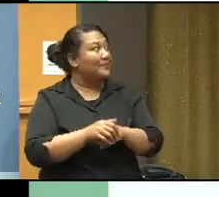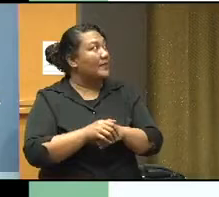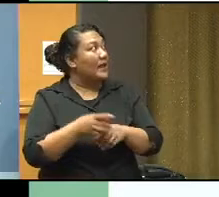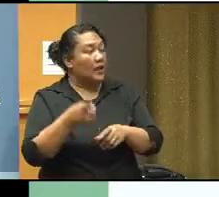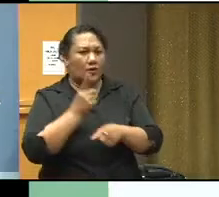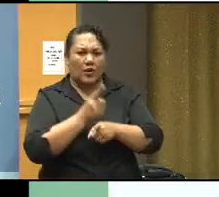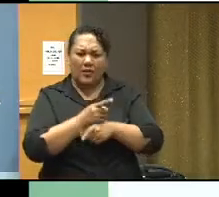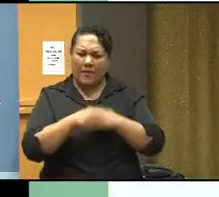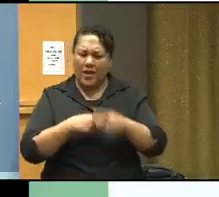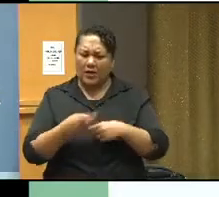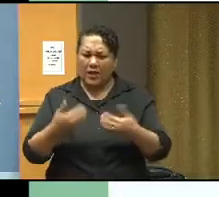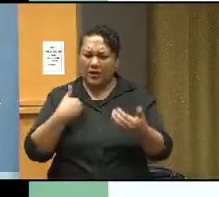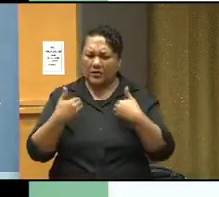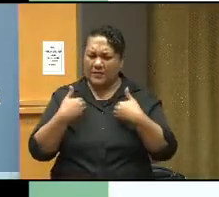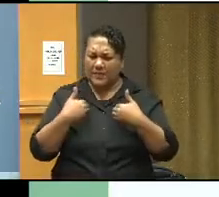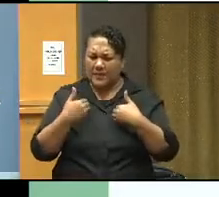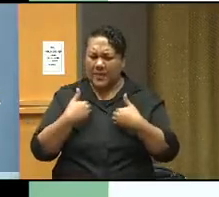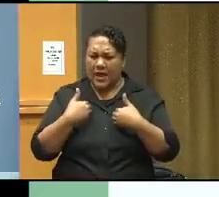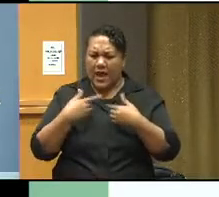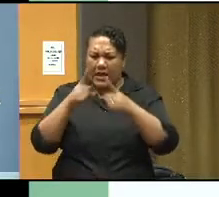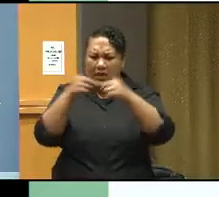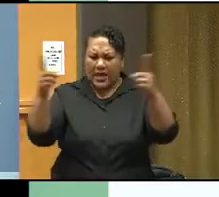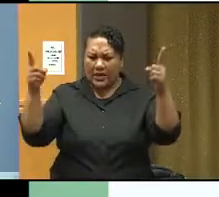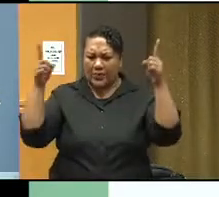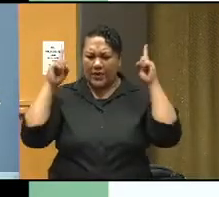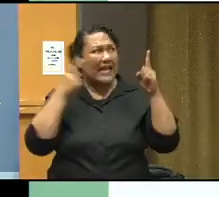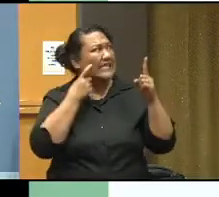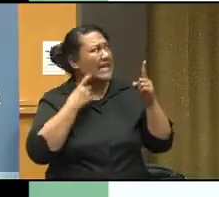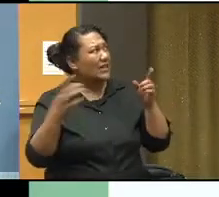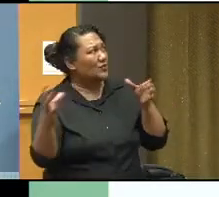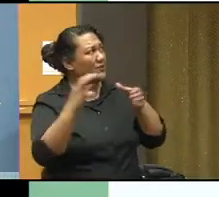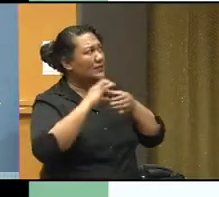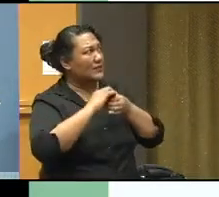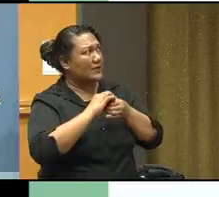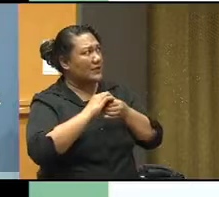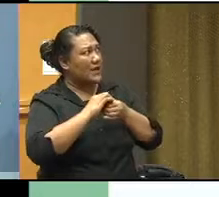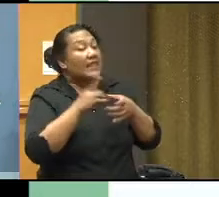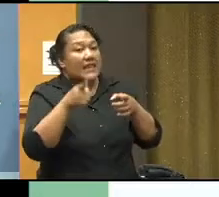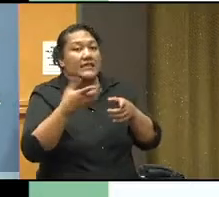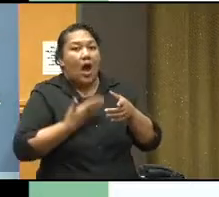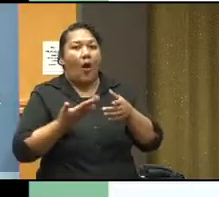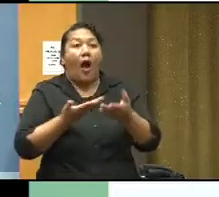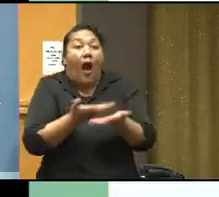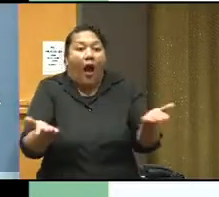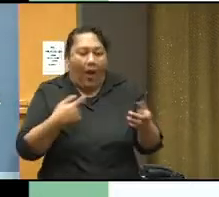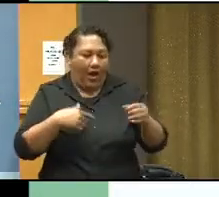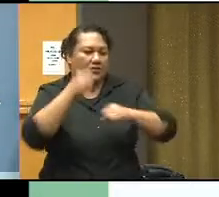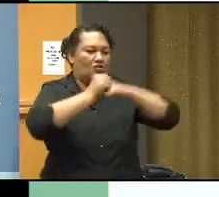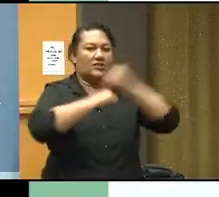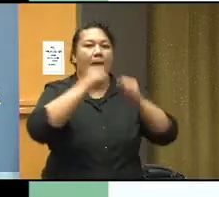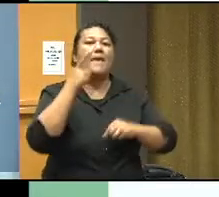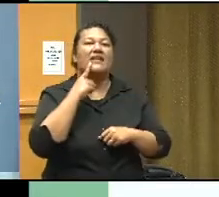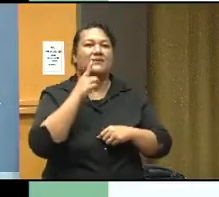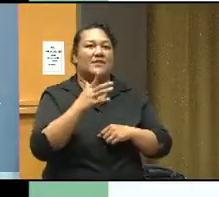graduate outcomes and tried to link in that way. So that's how I've structured my speech. As I said, it was difficult to sort